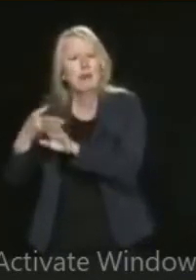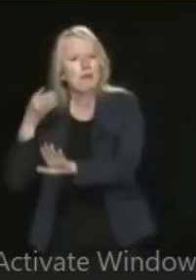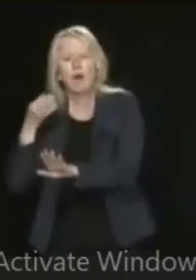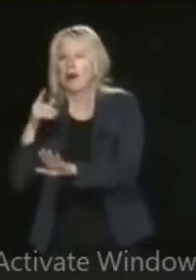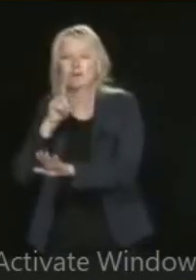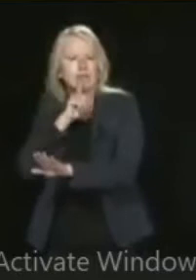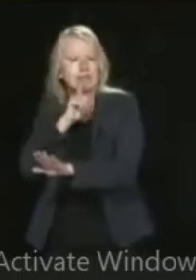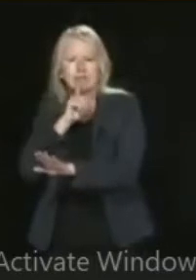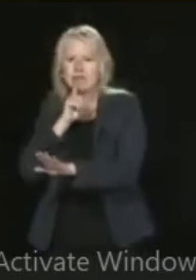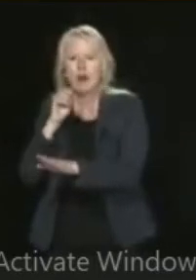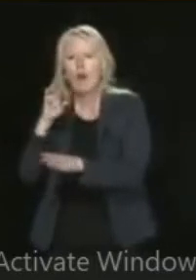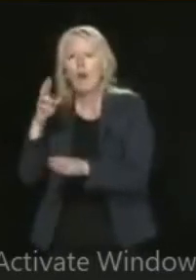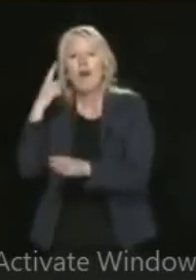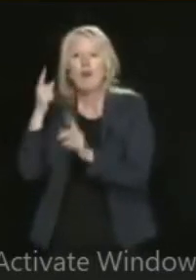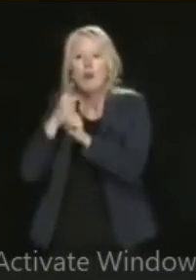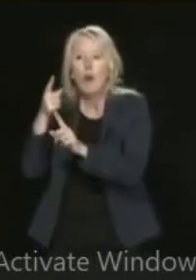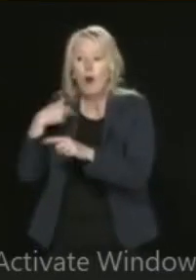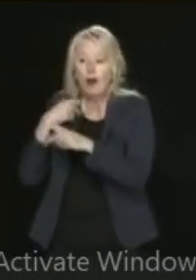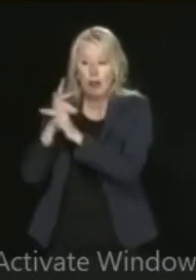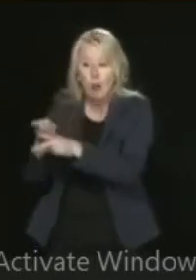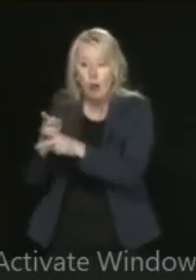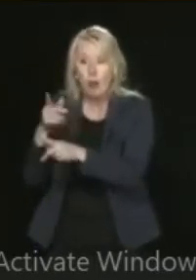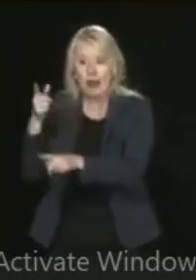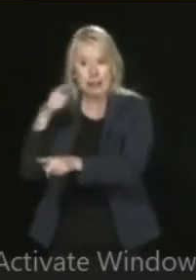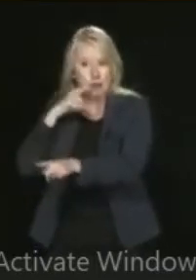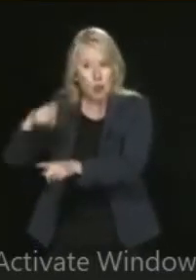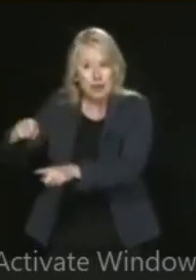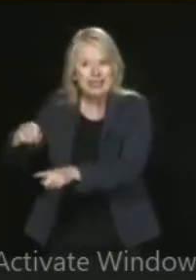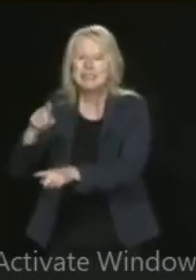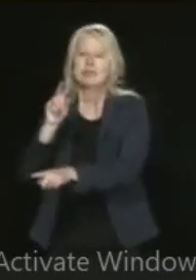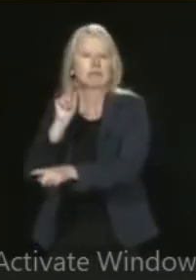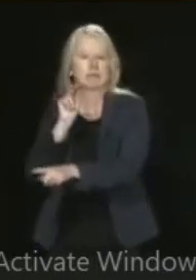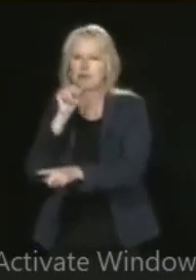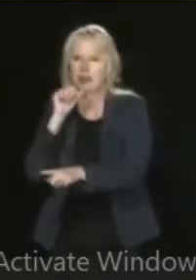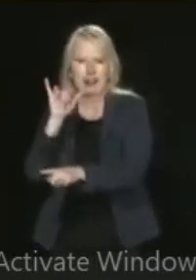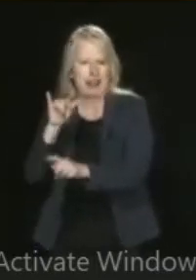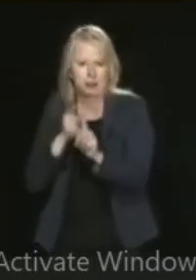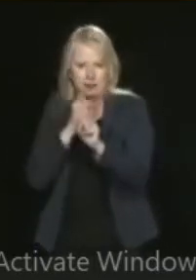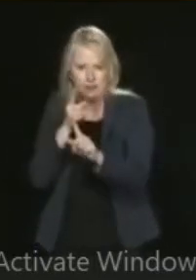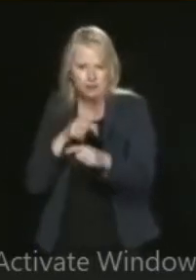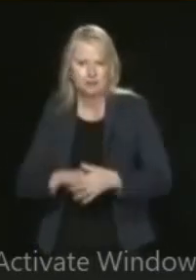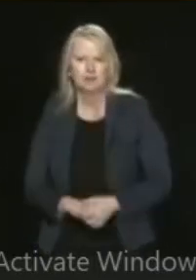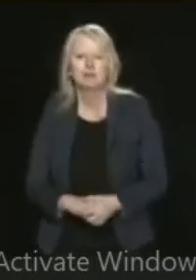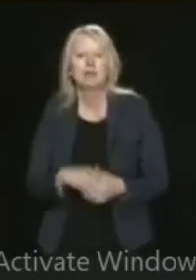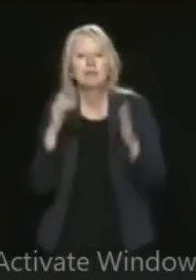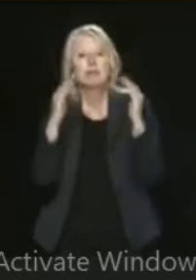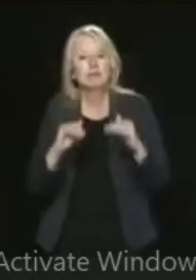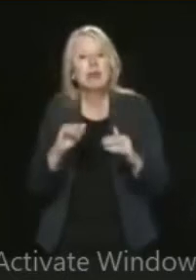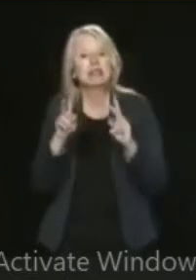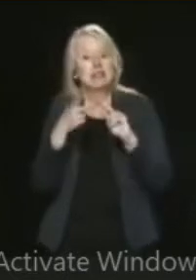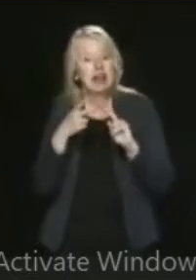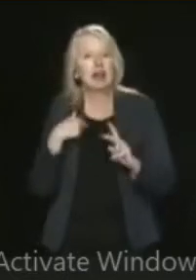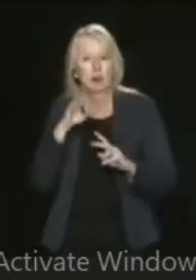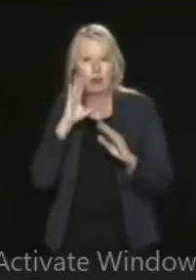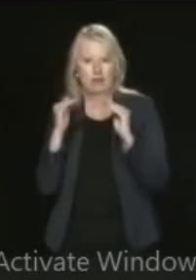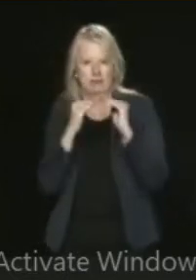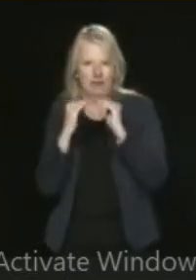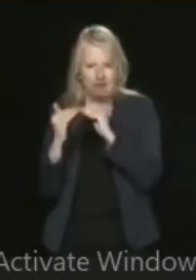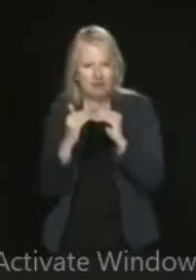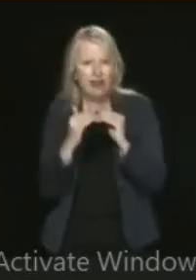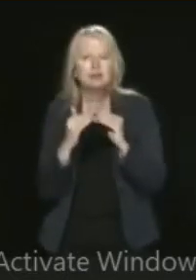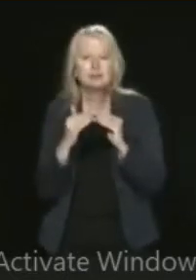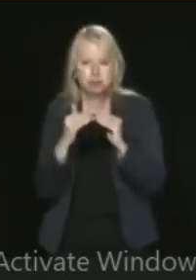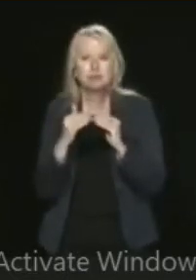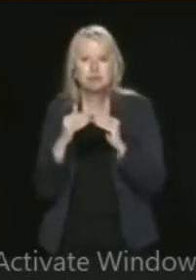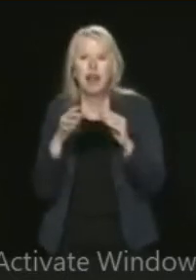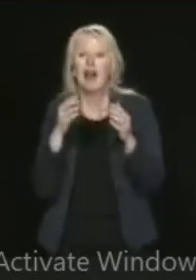lending to companies that don't need it. Second, we will be fair. Financing will be accessible